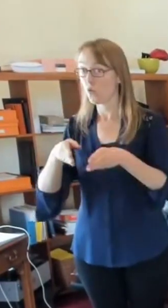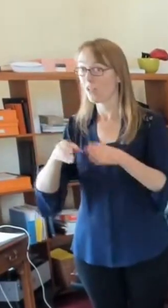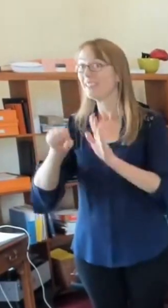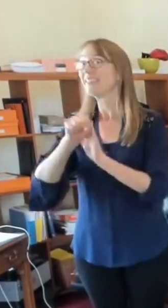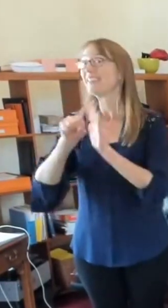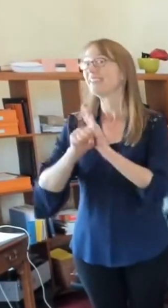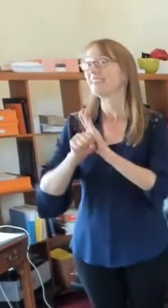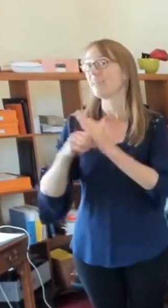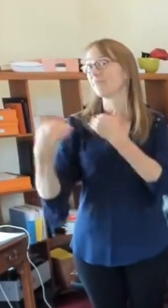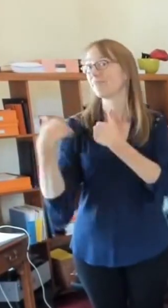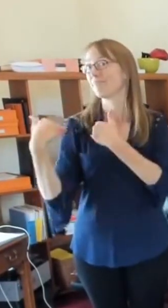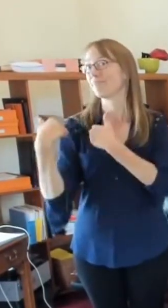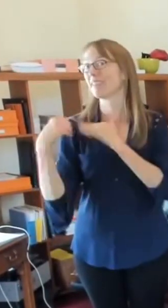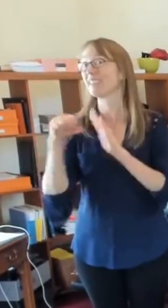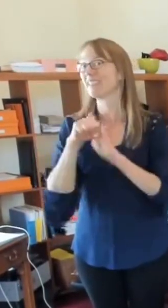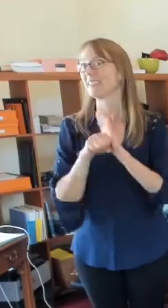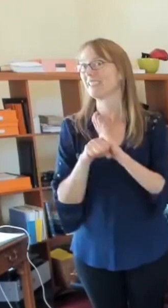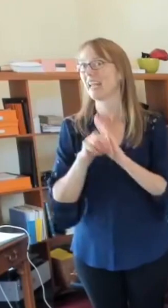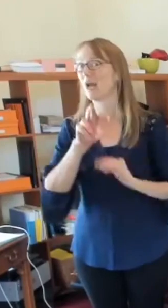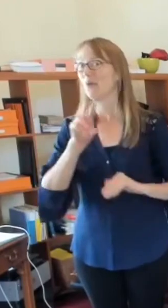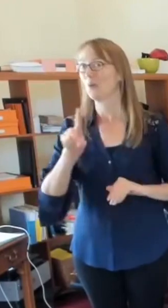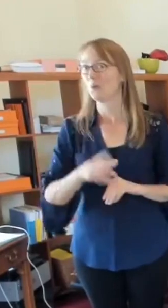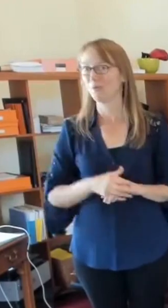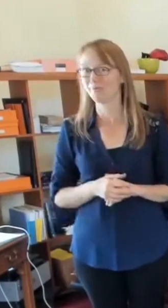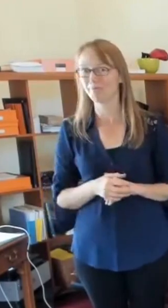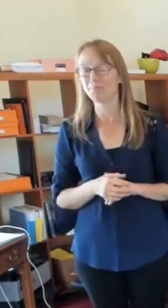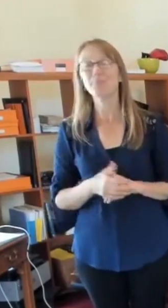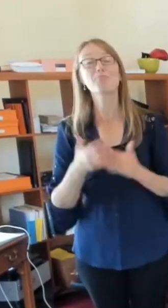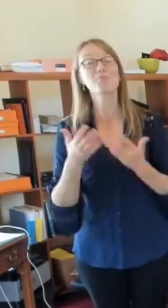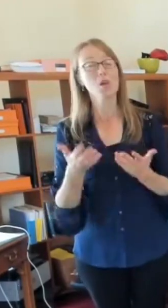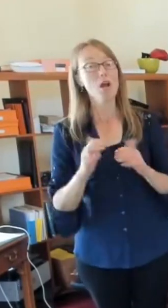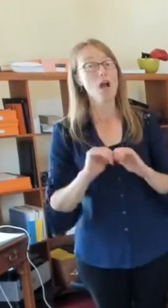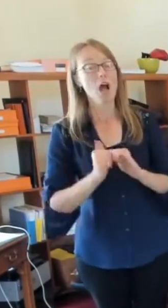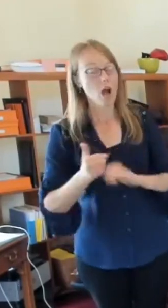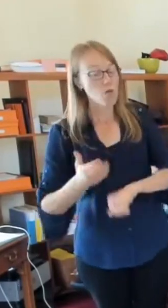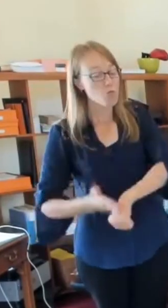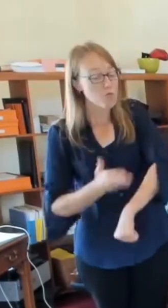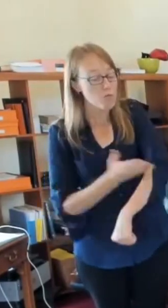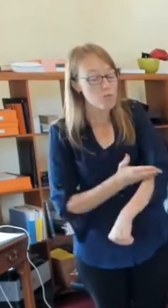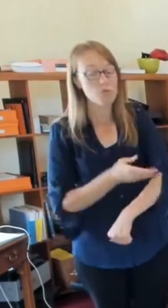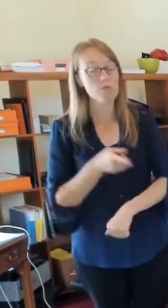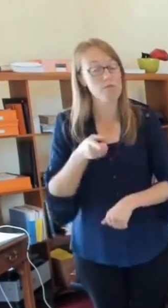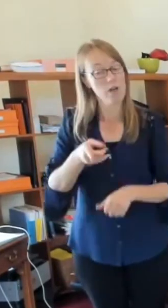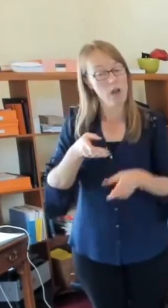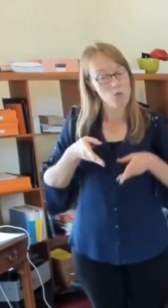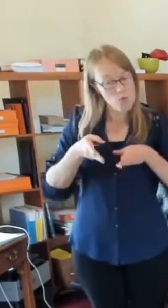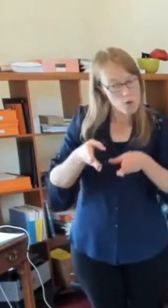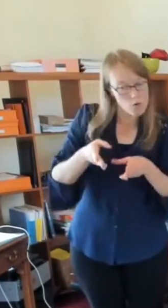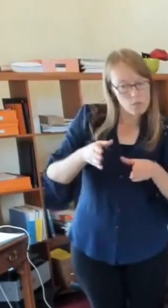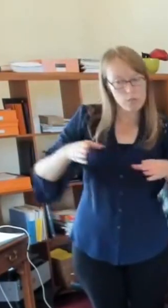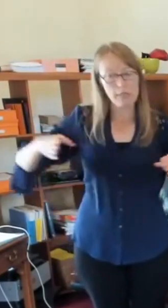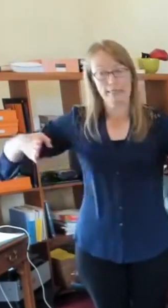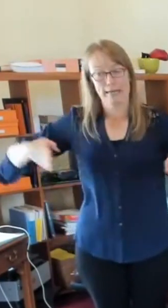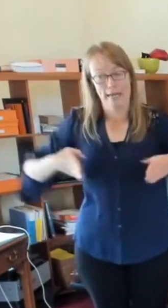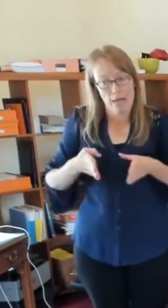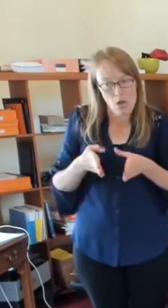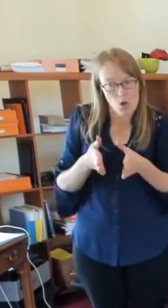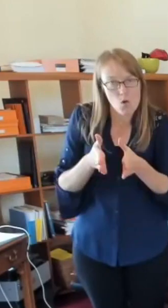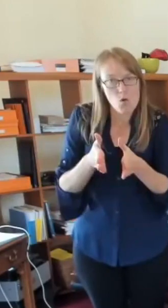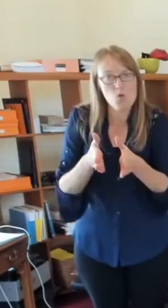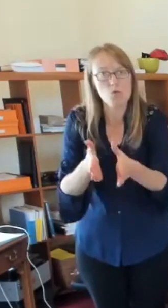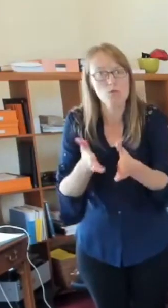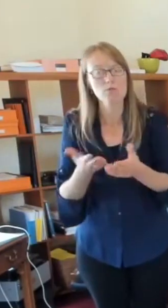would know that? But in order to make some improvements to narrow down that road. So that's certainly true.